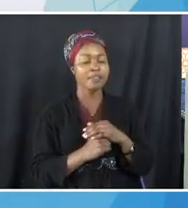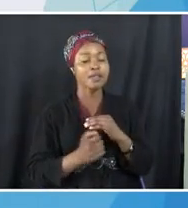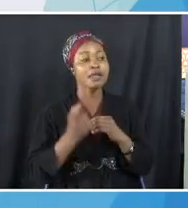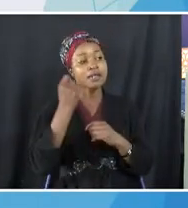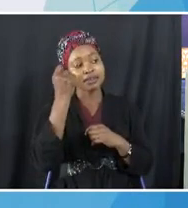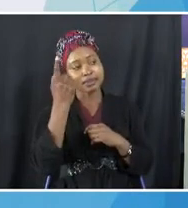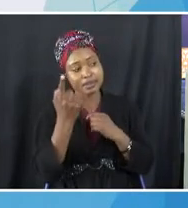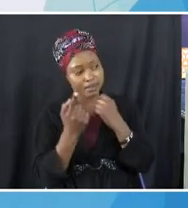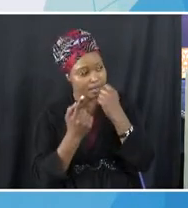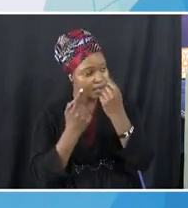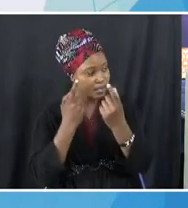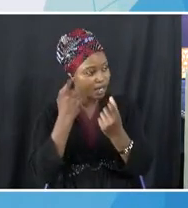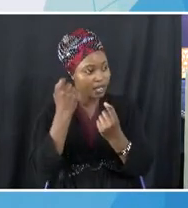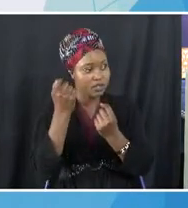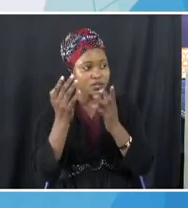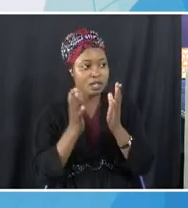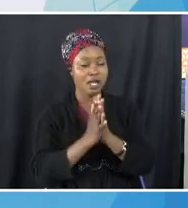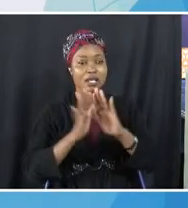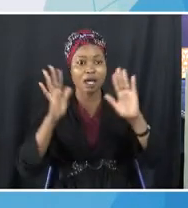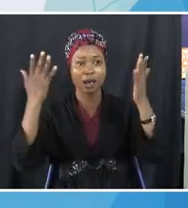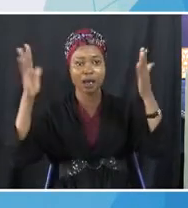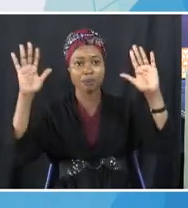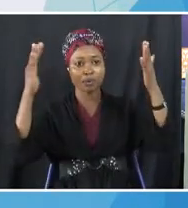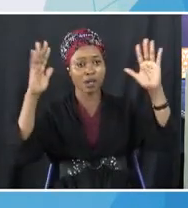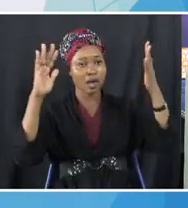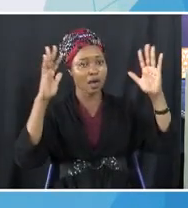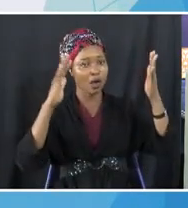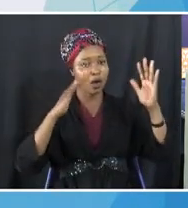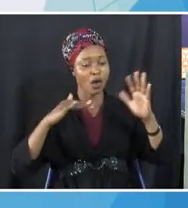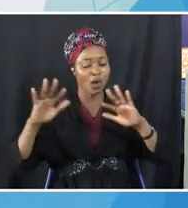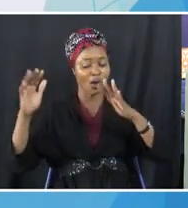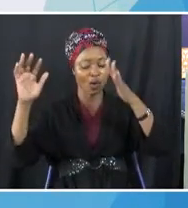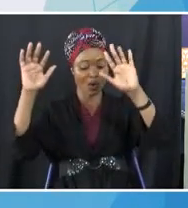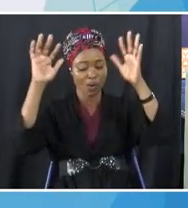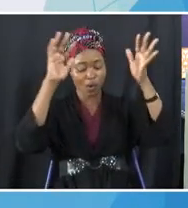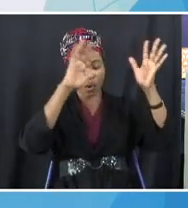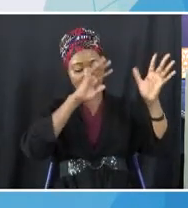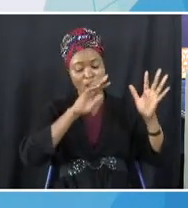entrance. The stars shall